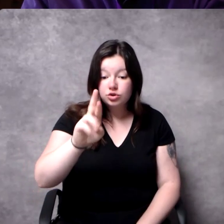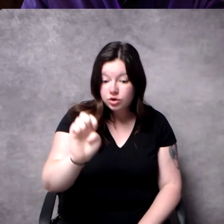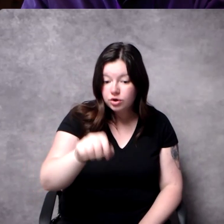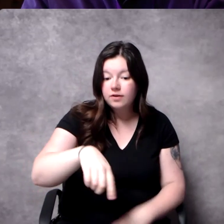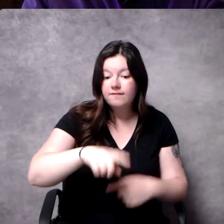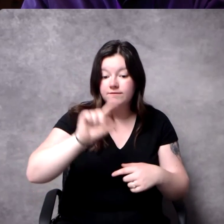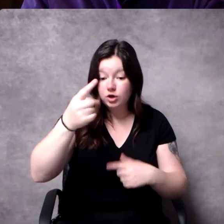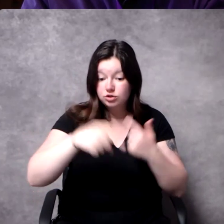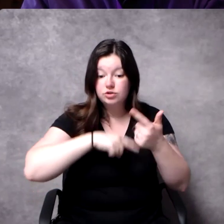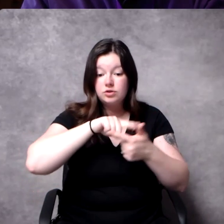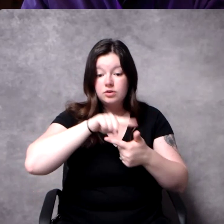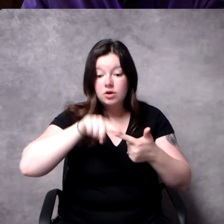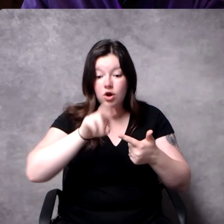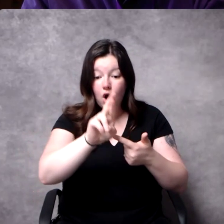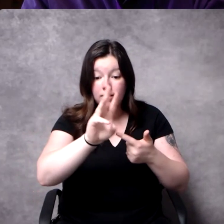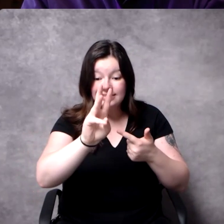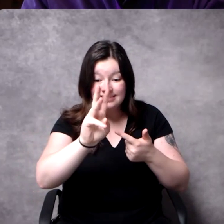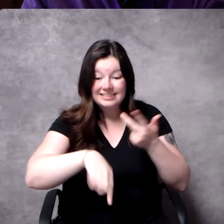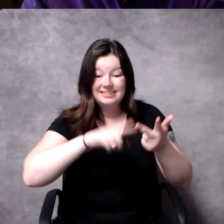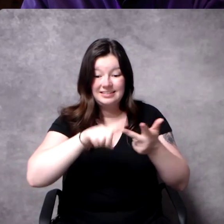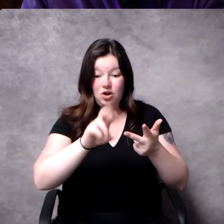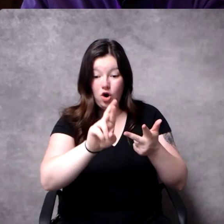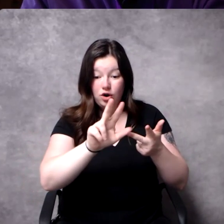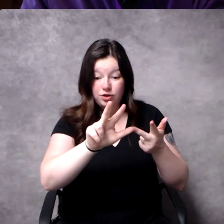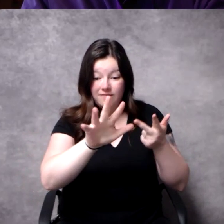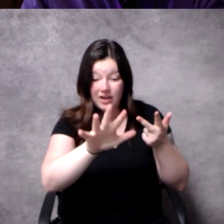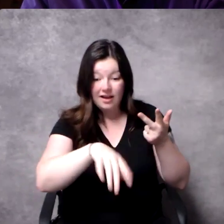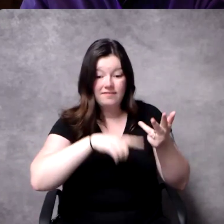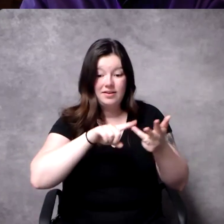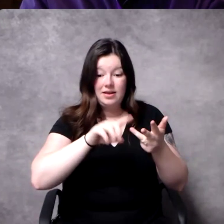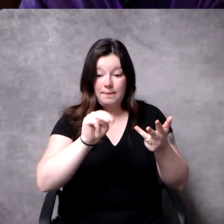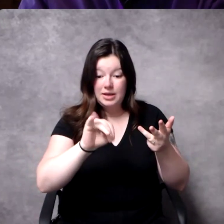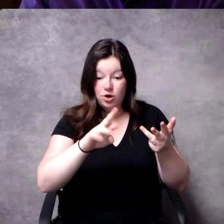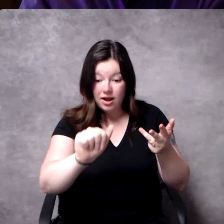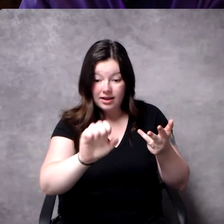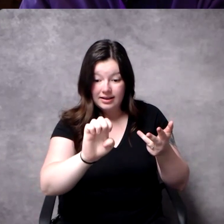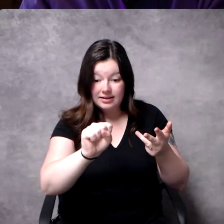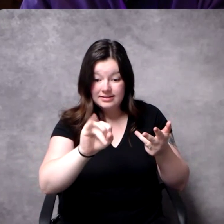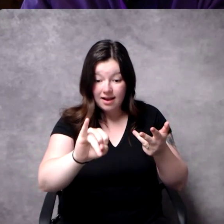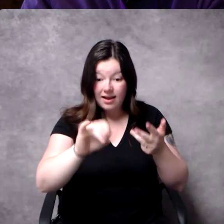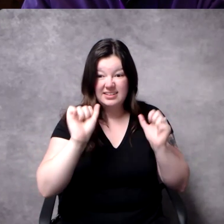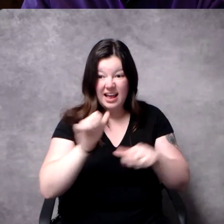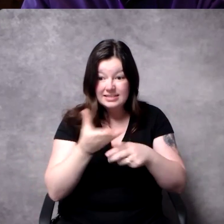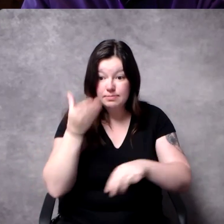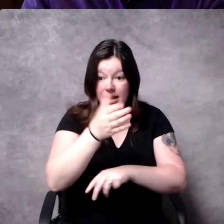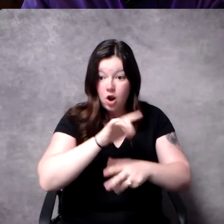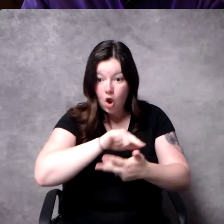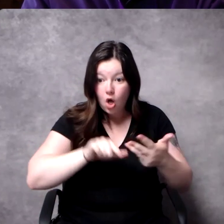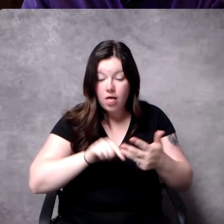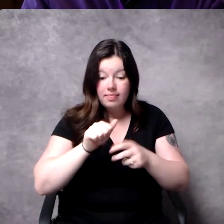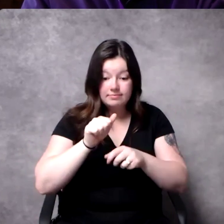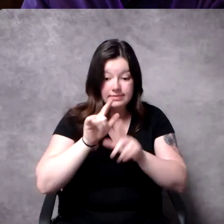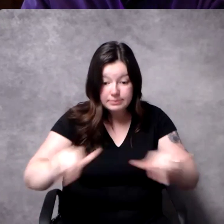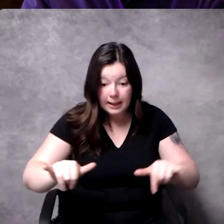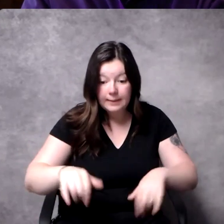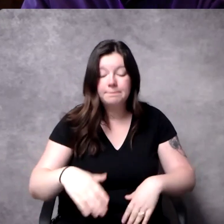R35 MIRA ESI at the same time? Second part of the question, what if you have an existing R16? Can you